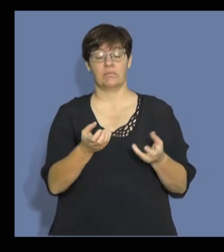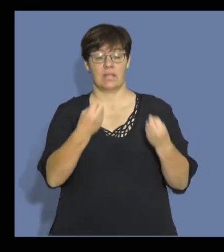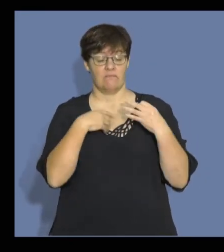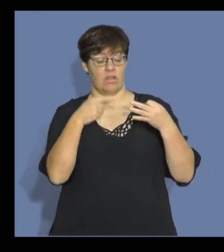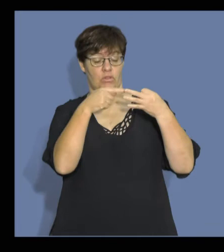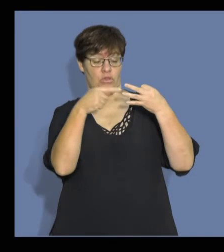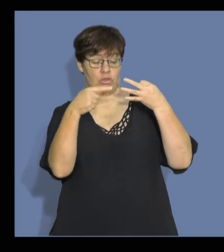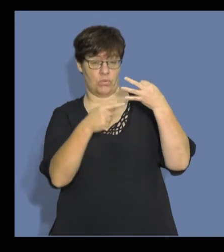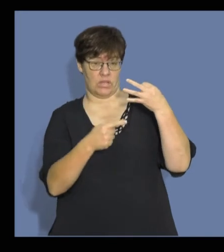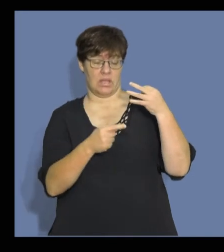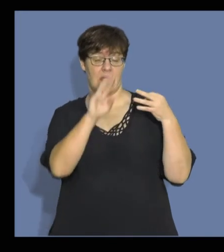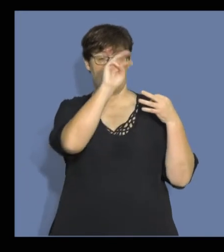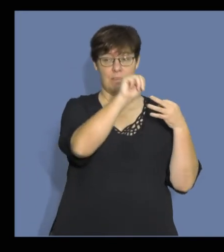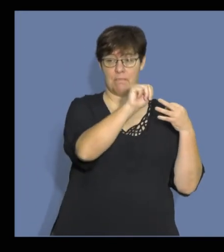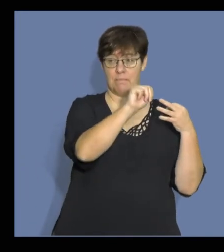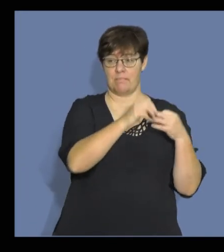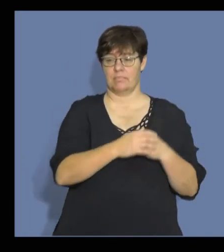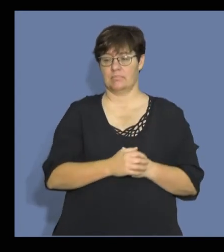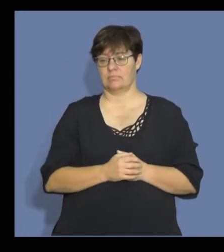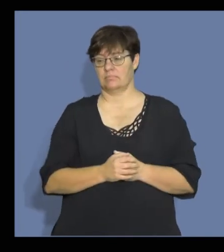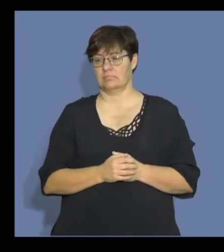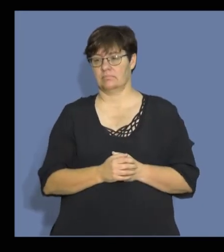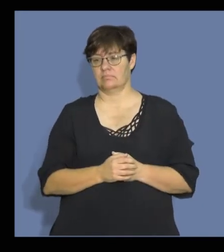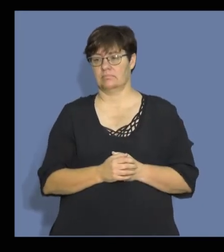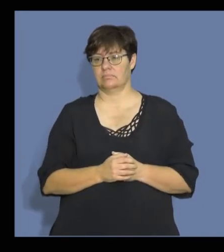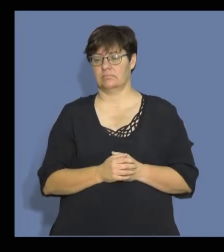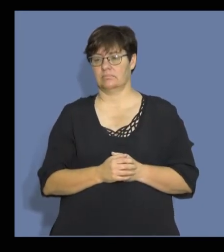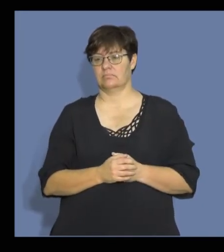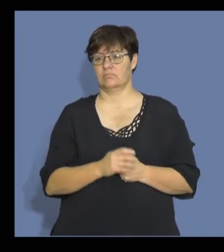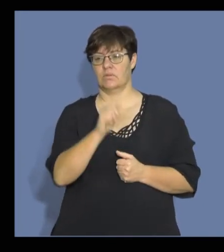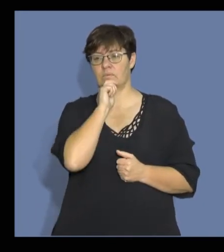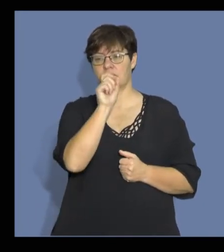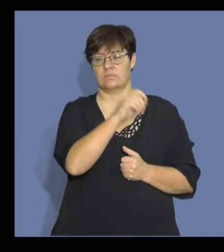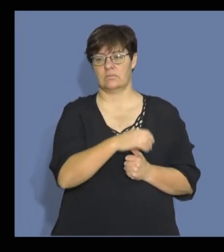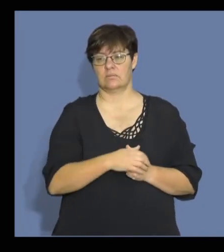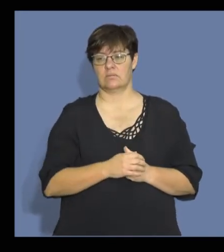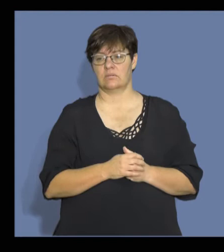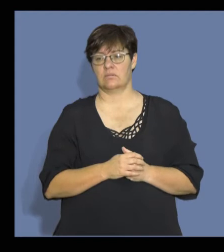3 points. They've given us M. Oh, sorry, let me go forward and choose my pen there.